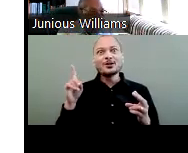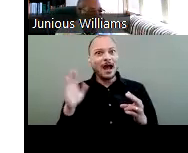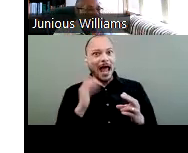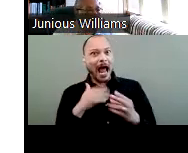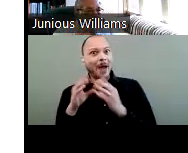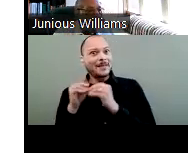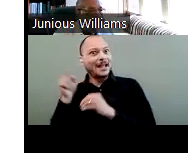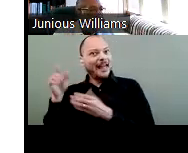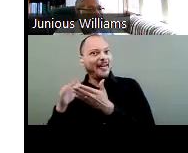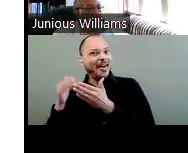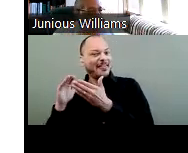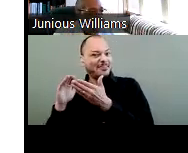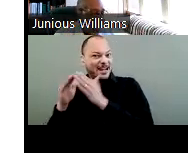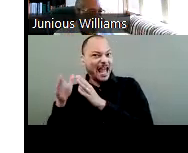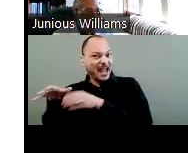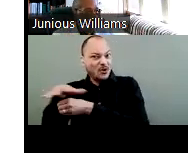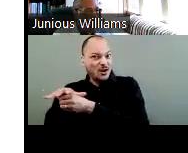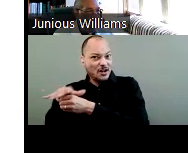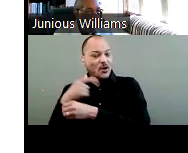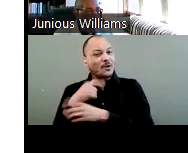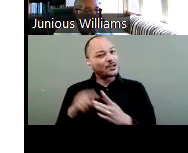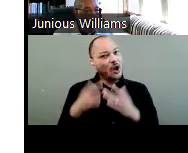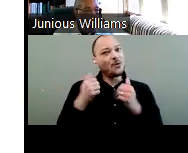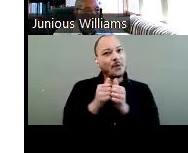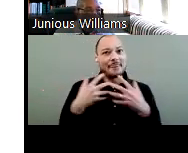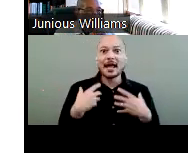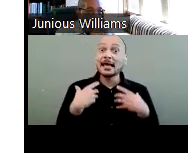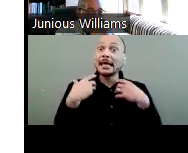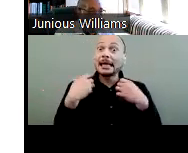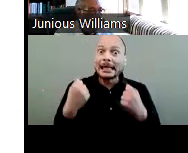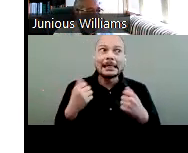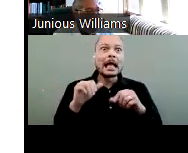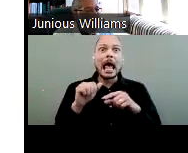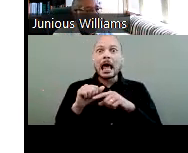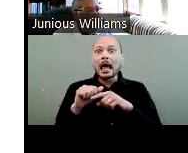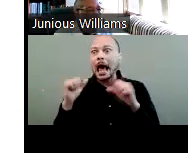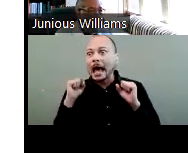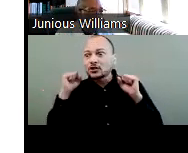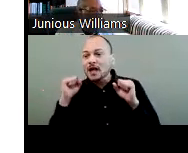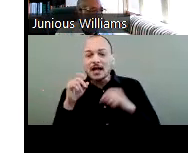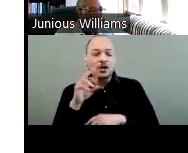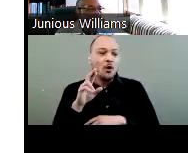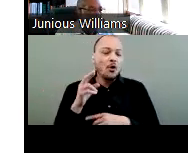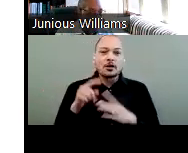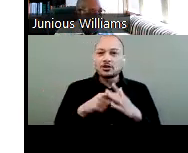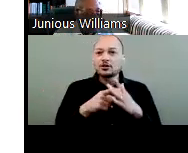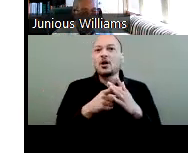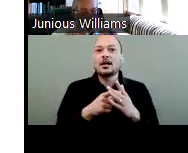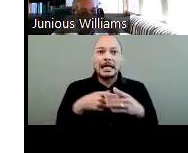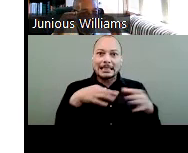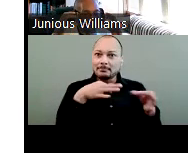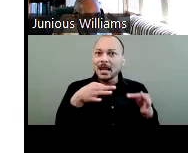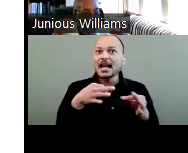the neighborhood. We start with a healing exercise, or we start by going through the ground rules,